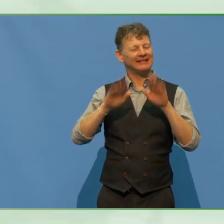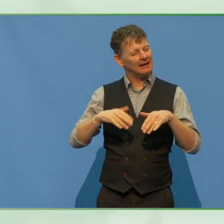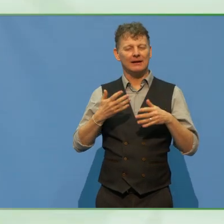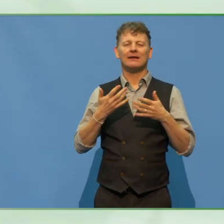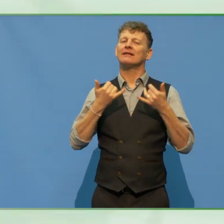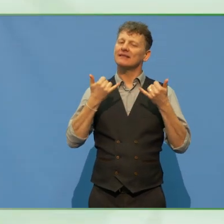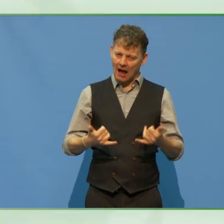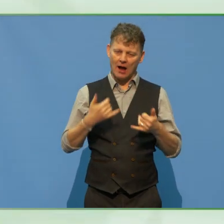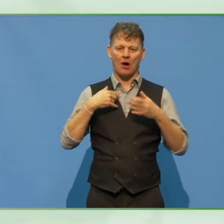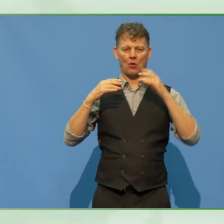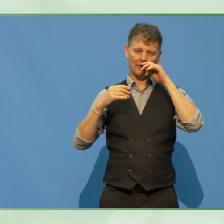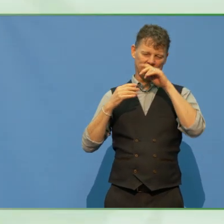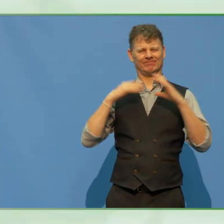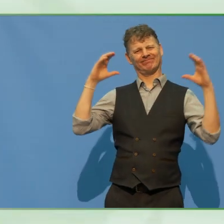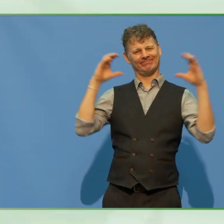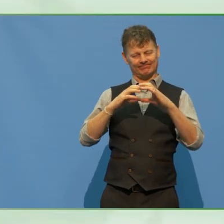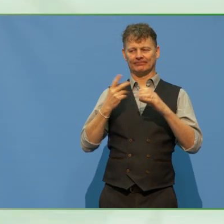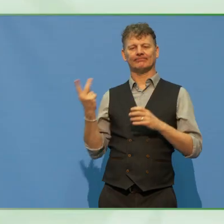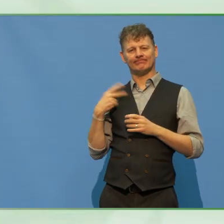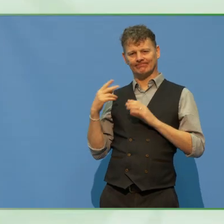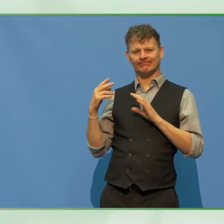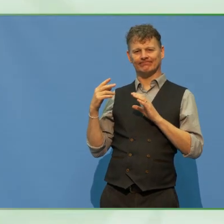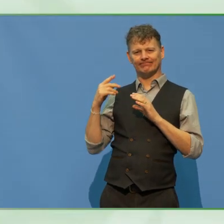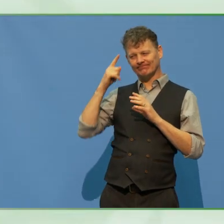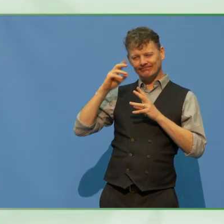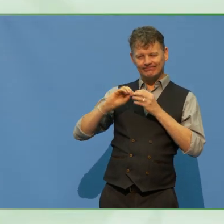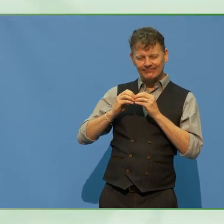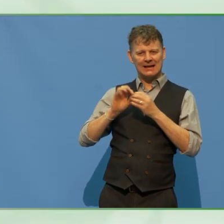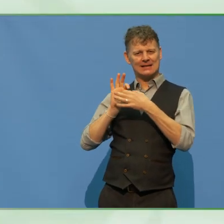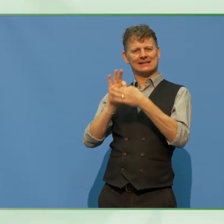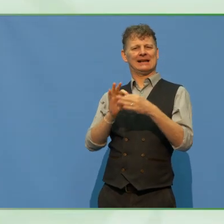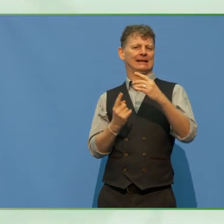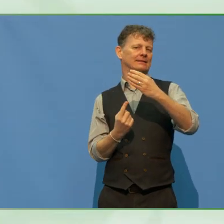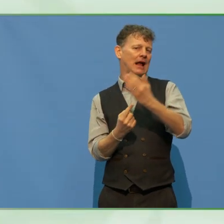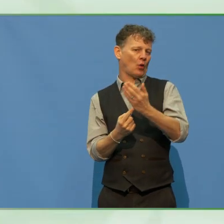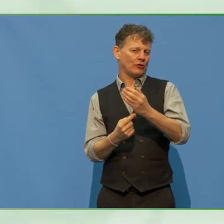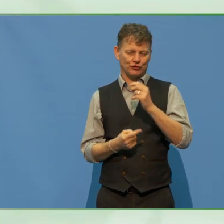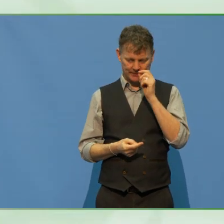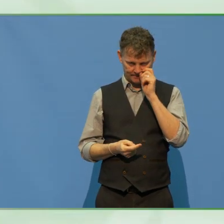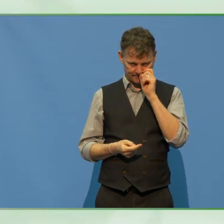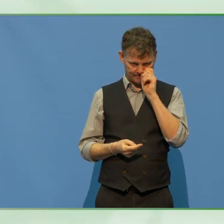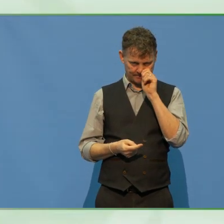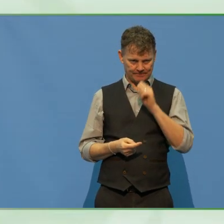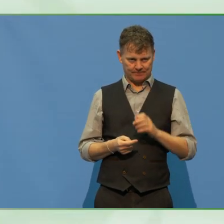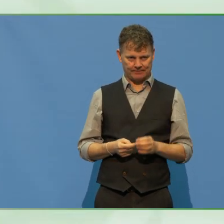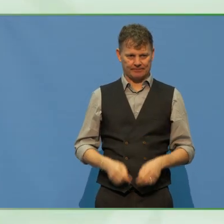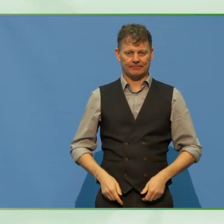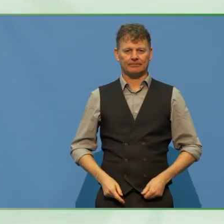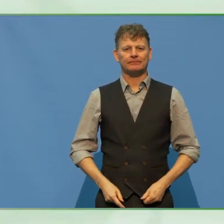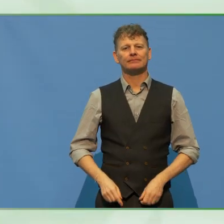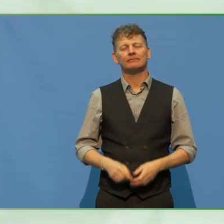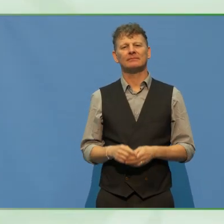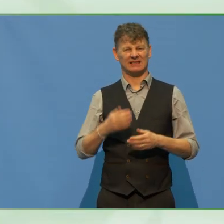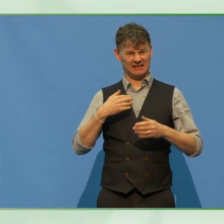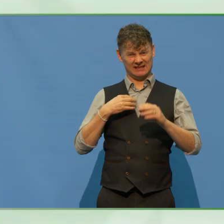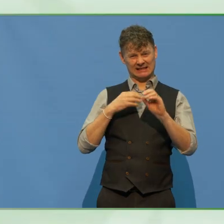some that we have co-created together. We're going to talk about technology. And maybe, should I start by giving a little bit of what